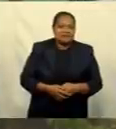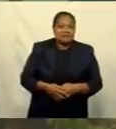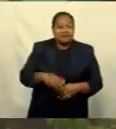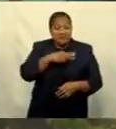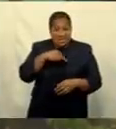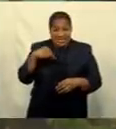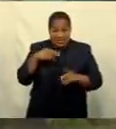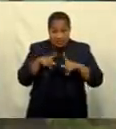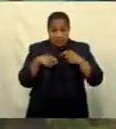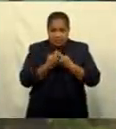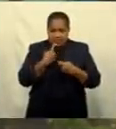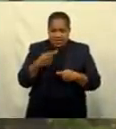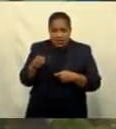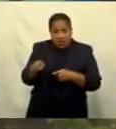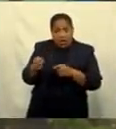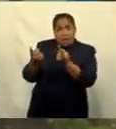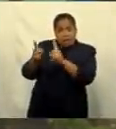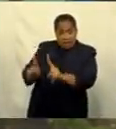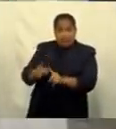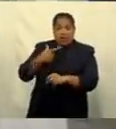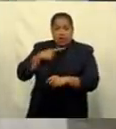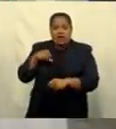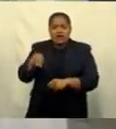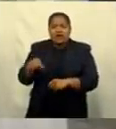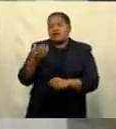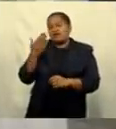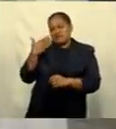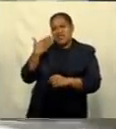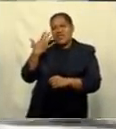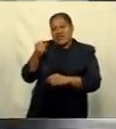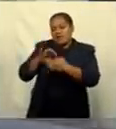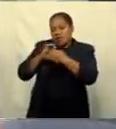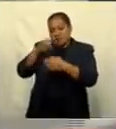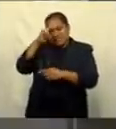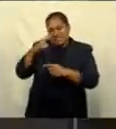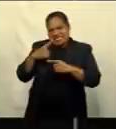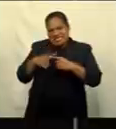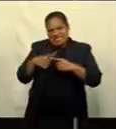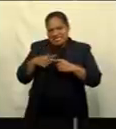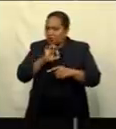that this death was caused by a serious pre-existing medical condition.